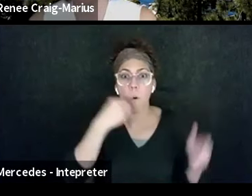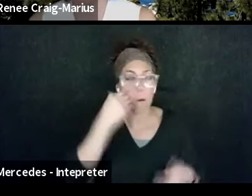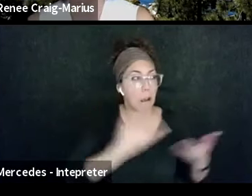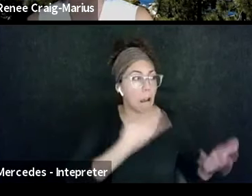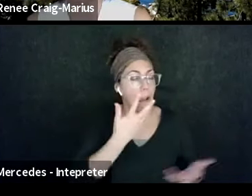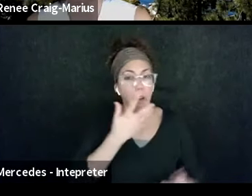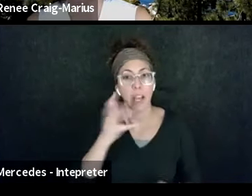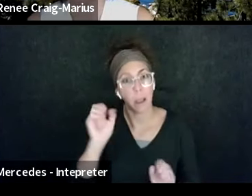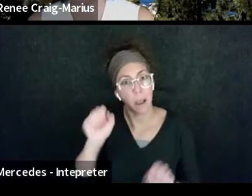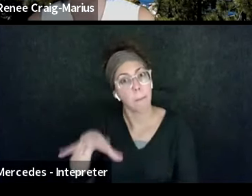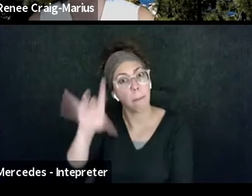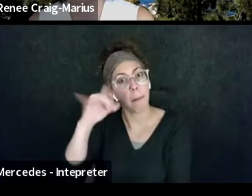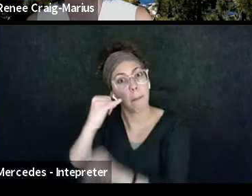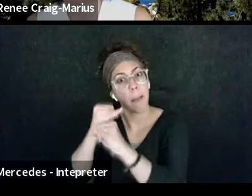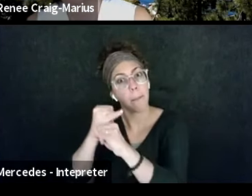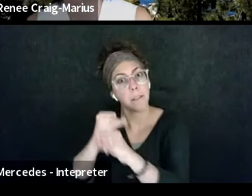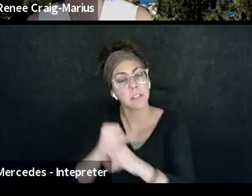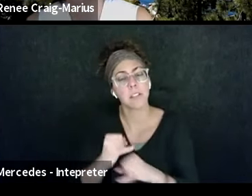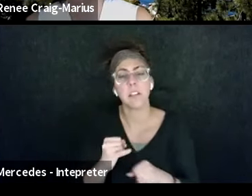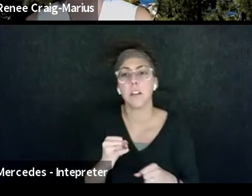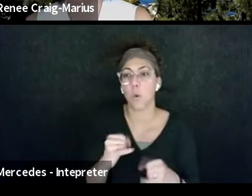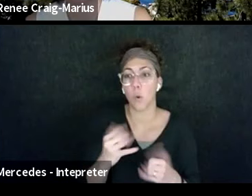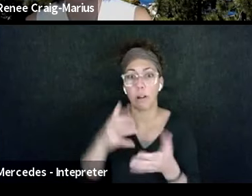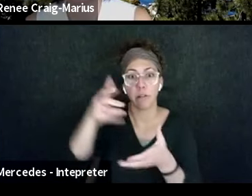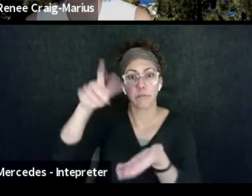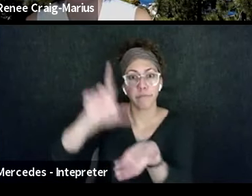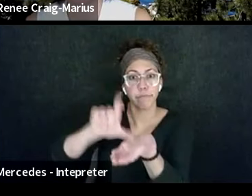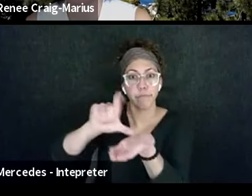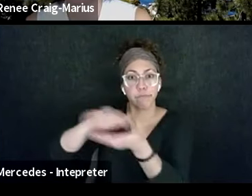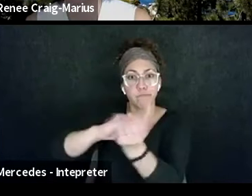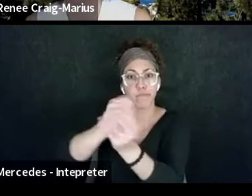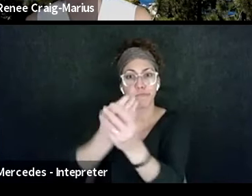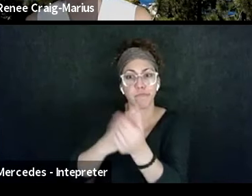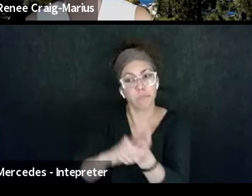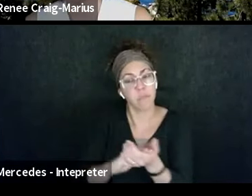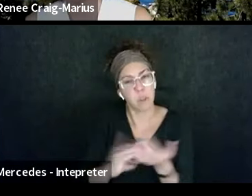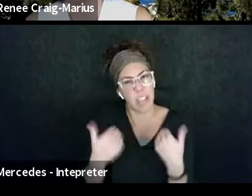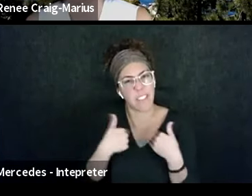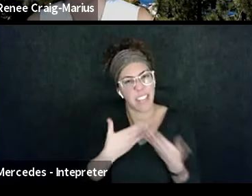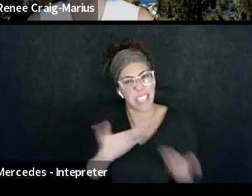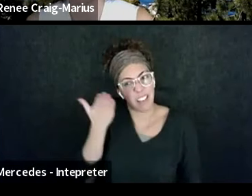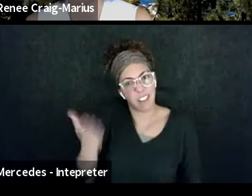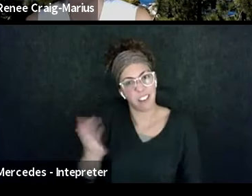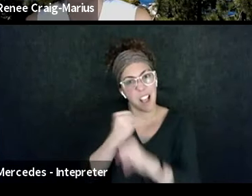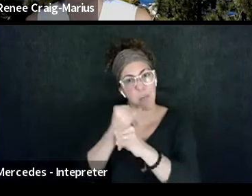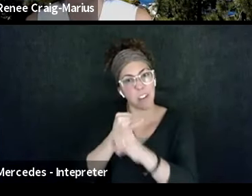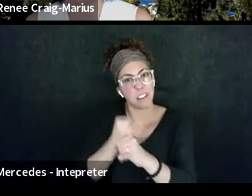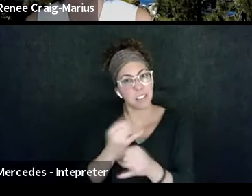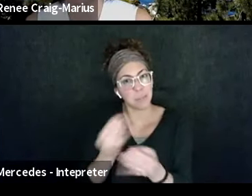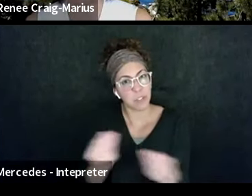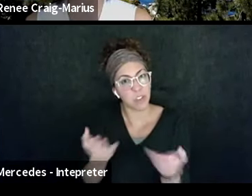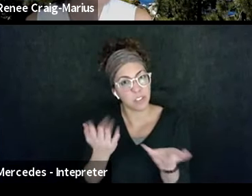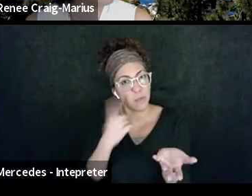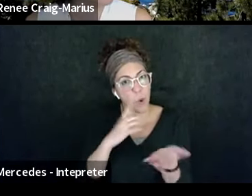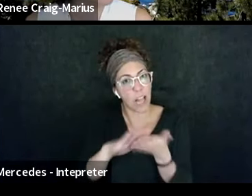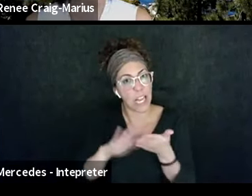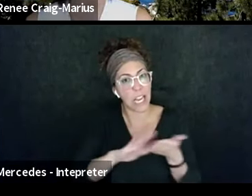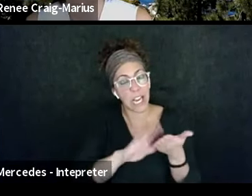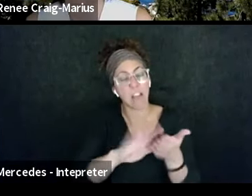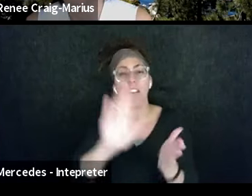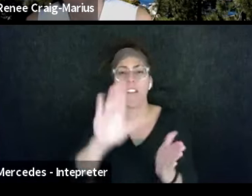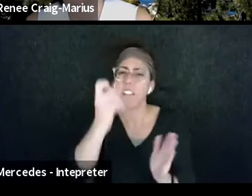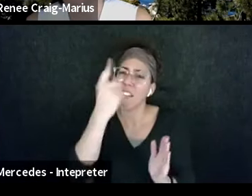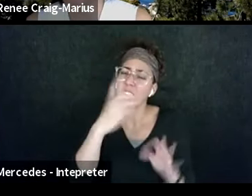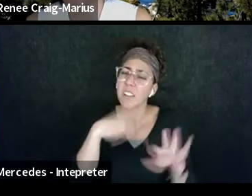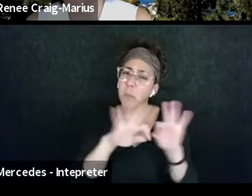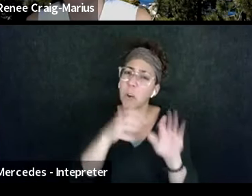would prefer that students take responsibility to basically provide their own face coverings, to do what is recommended by